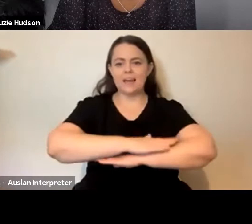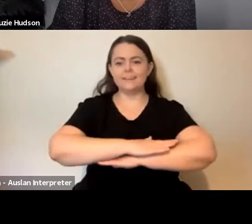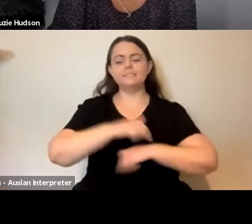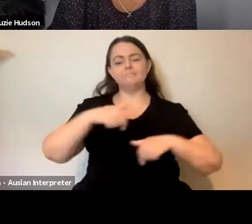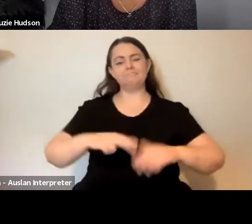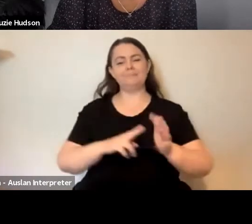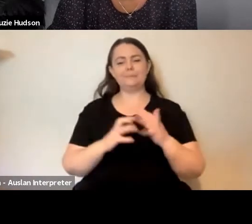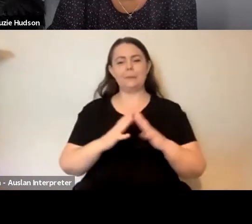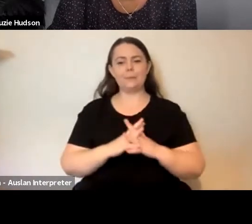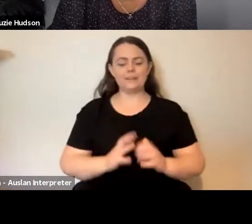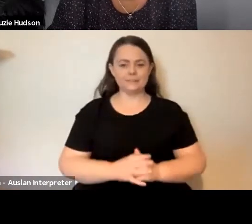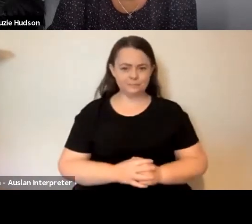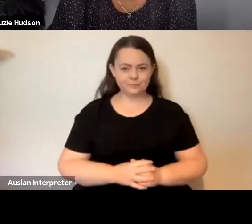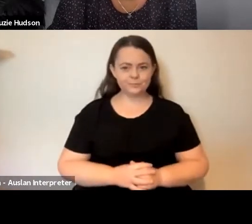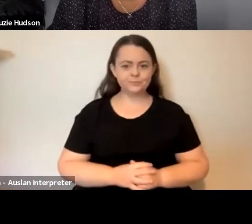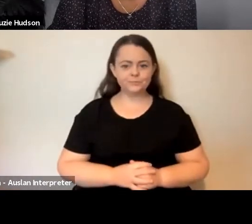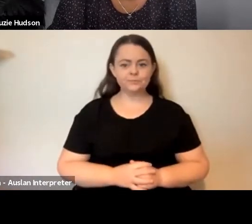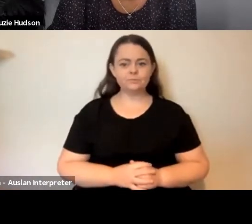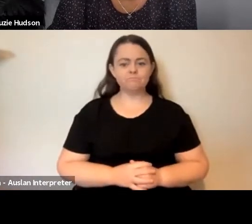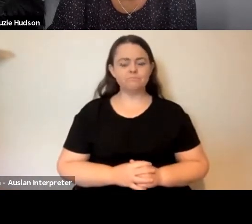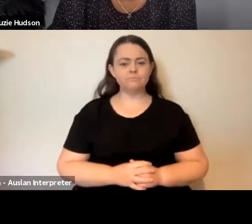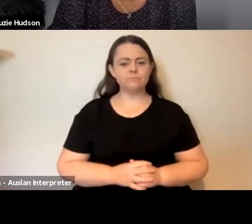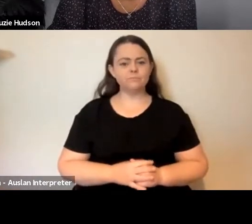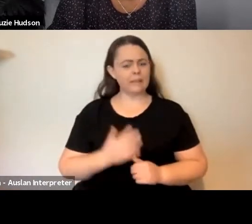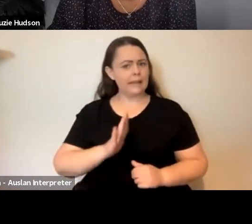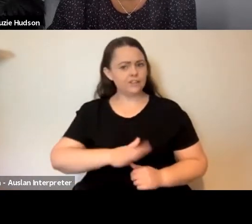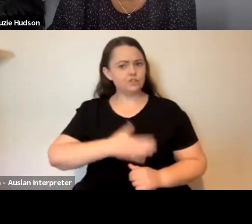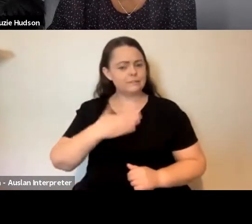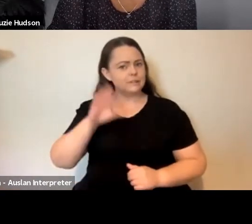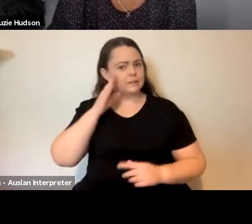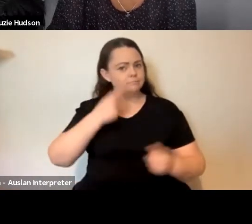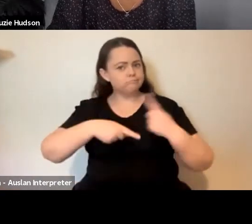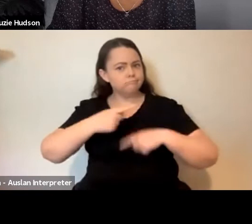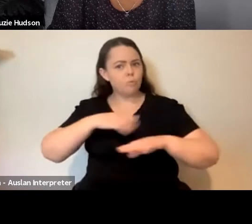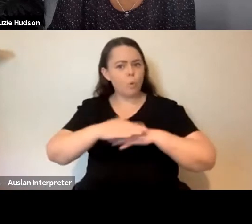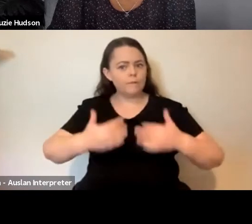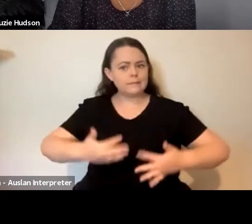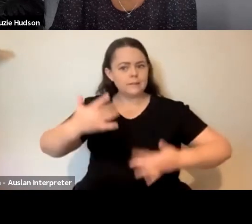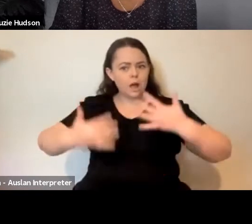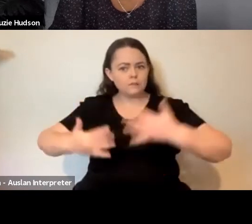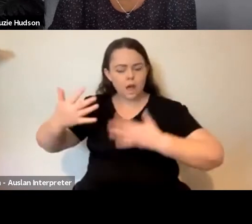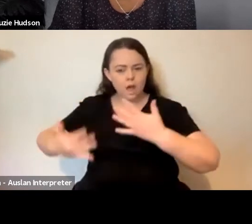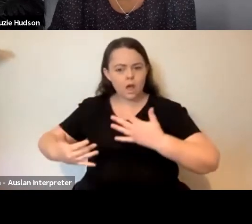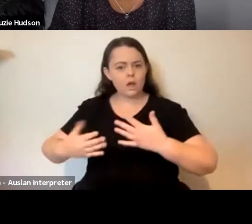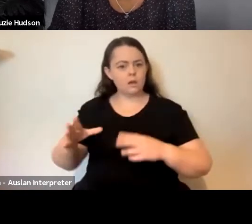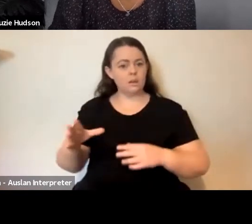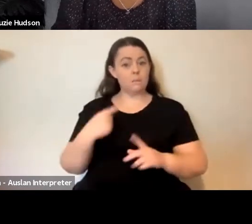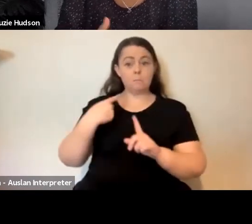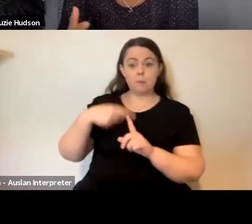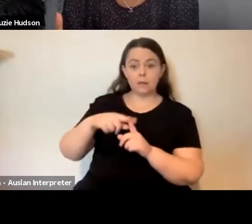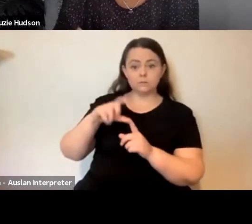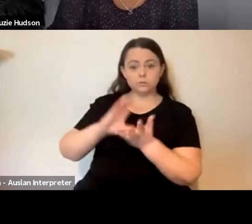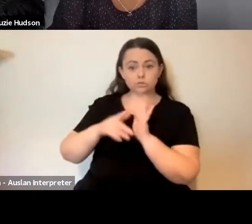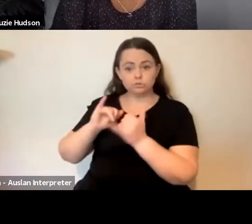to hear the data, not just from Rachel, but also from Sean and Chris. We obviously in the treatment sector, we often see a